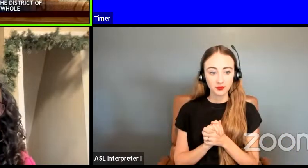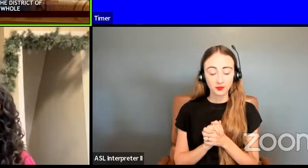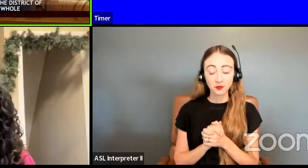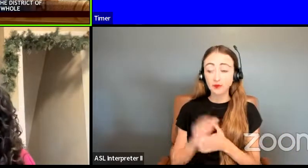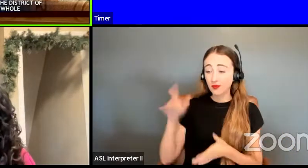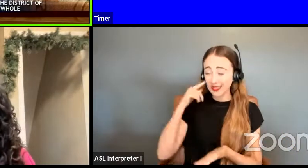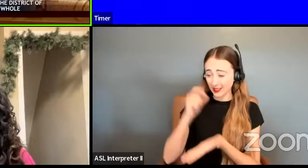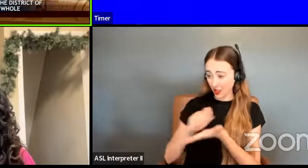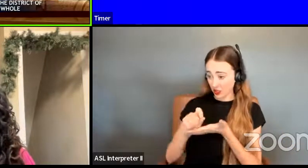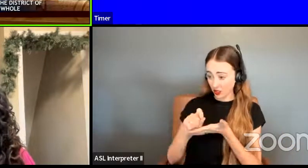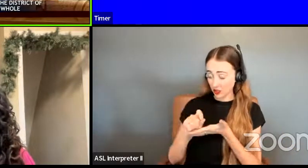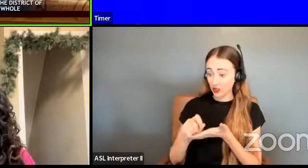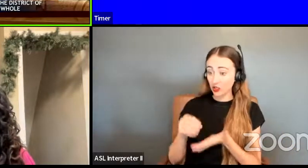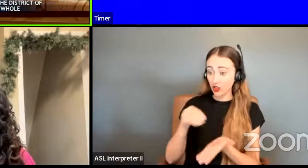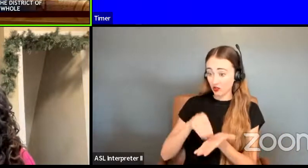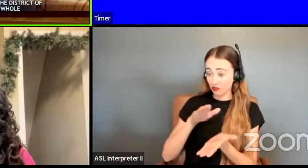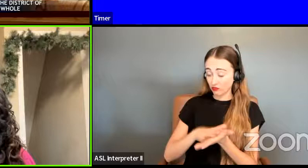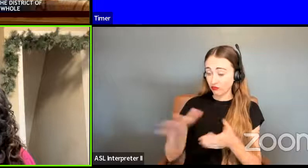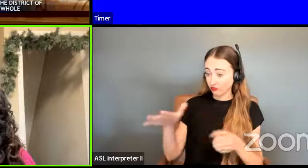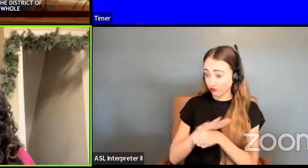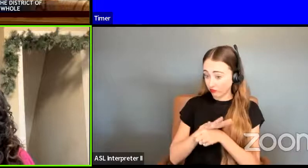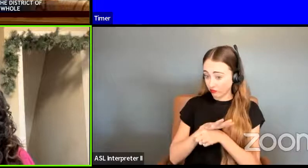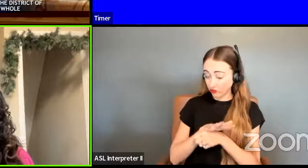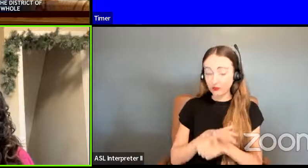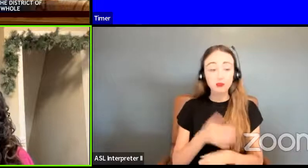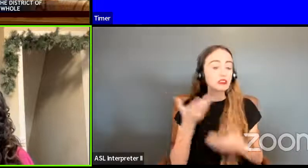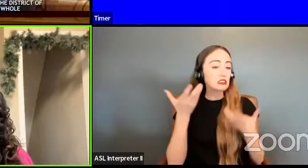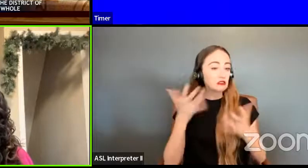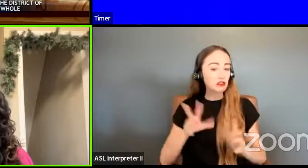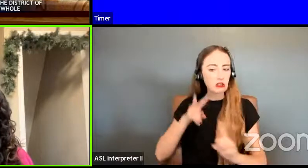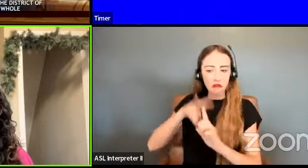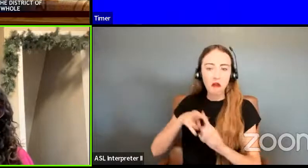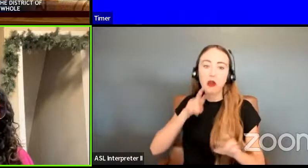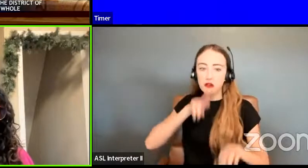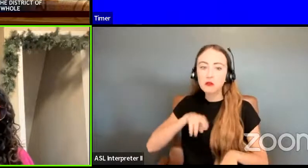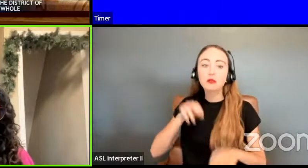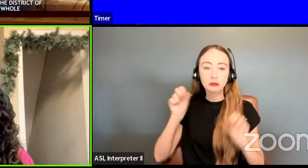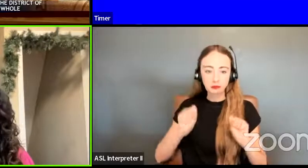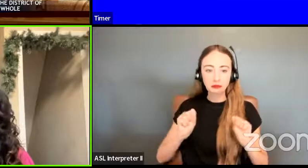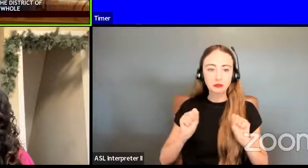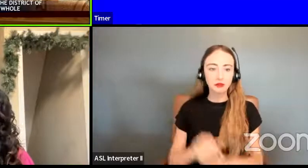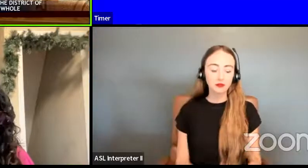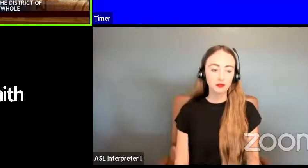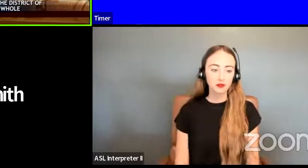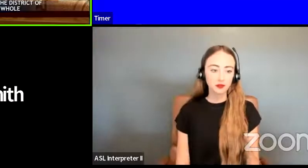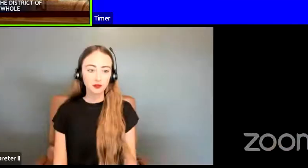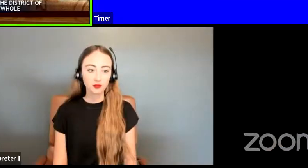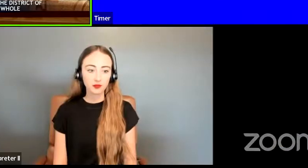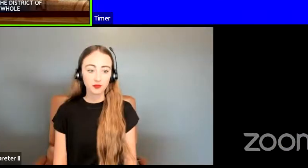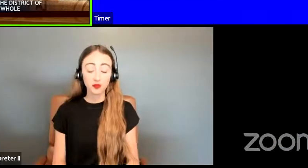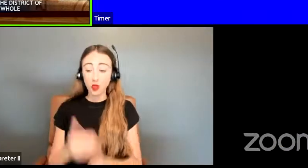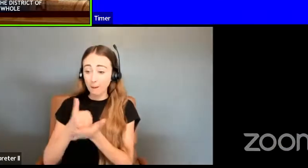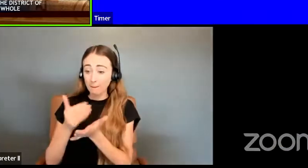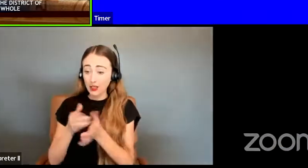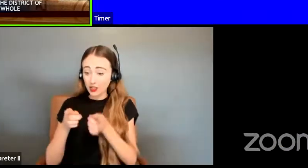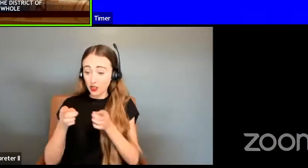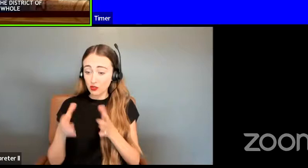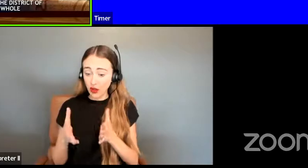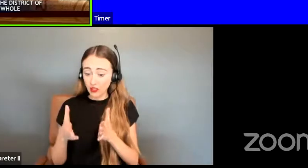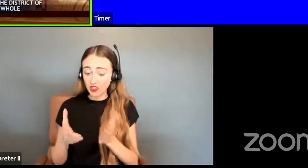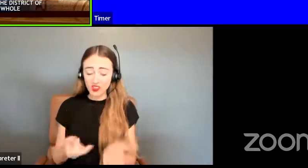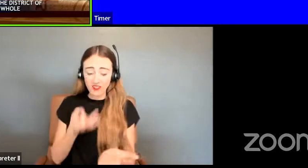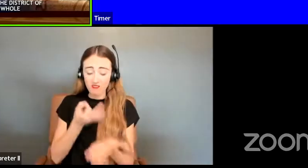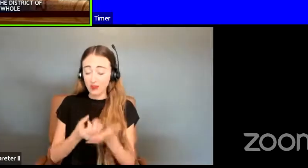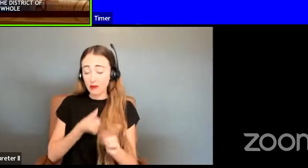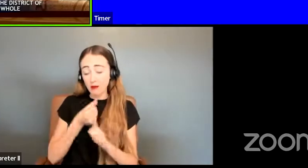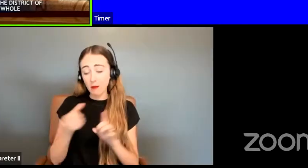Madam Secretary, is the record complete for each? Once the reports are filed. Mr. Deputy Budget Director, does the measure's fiscal impact